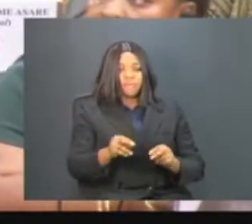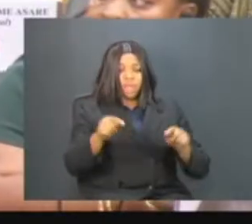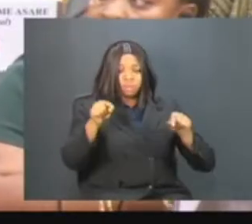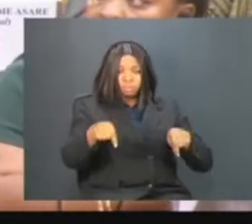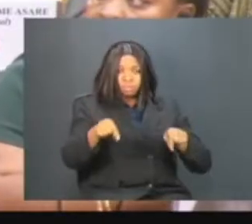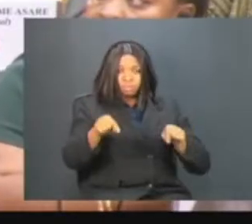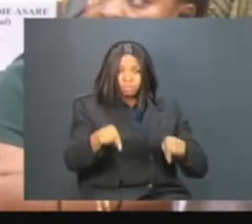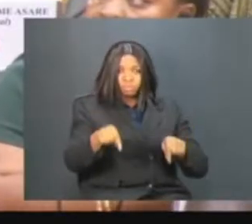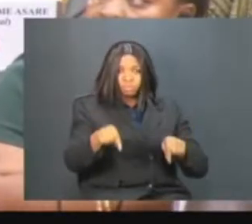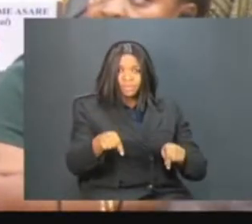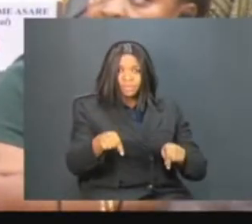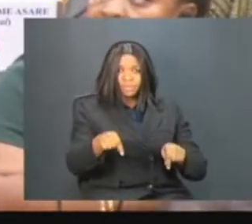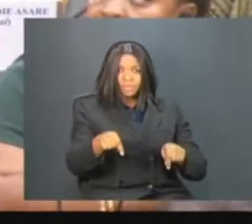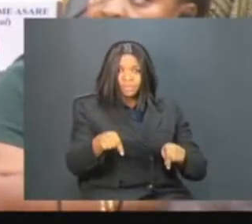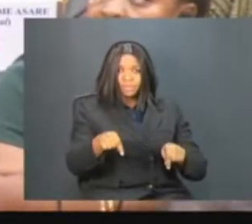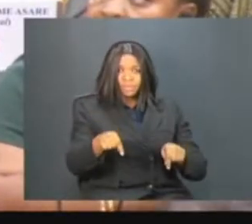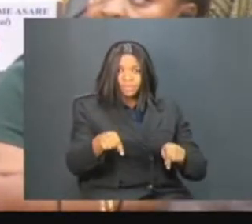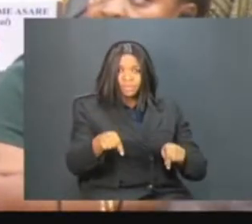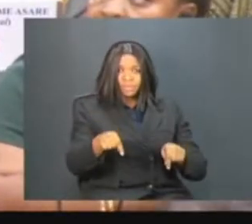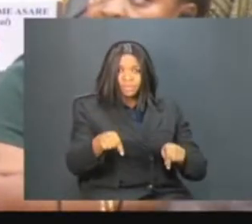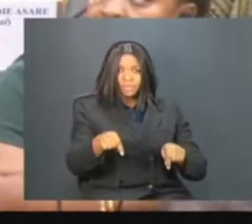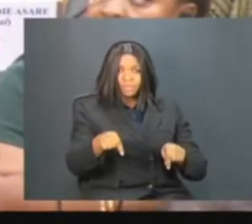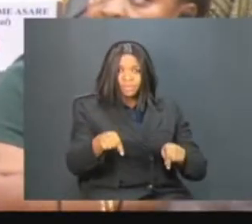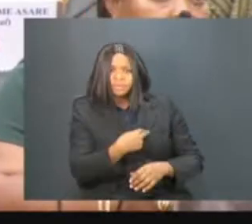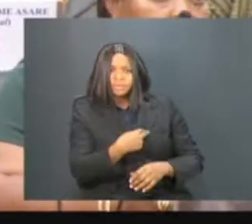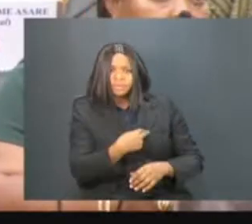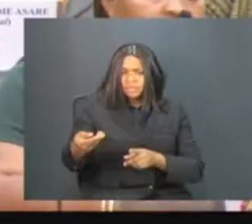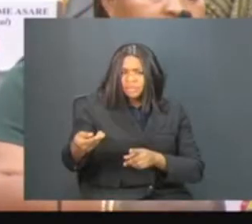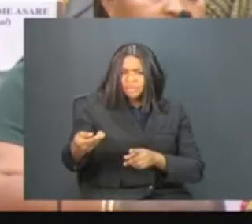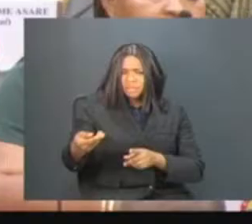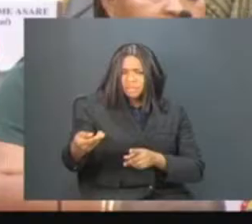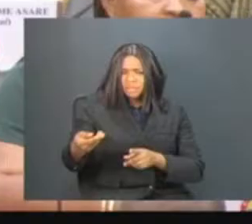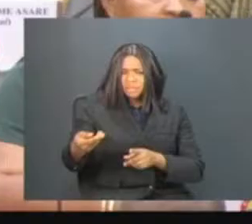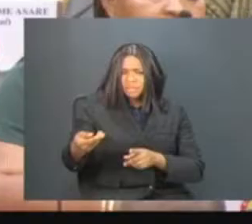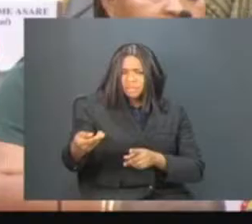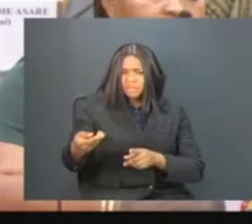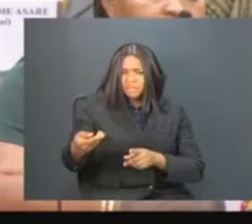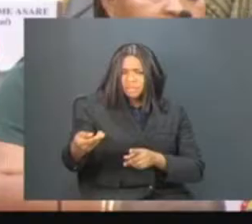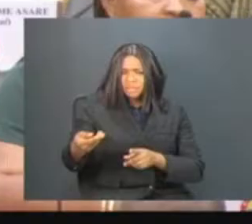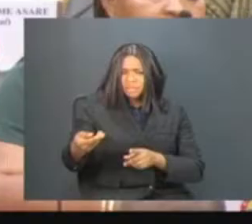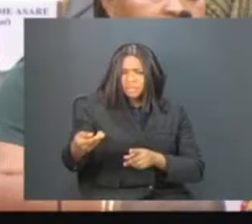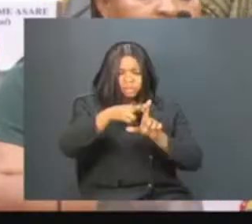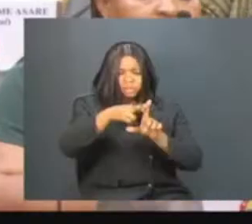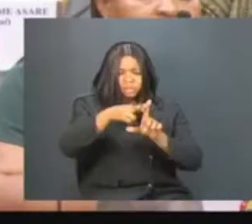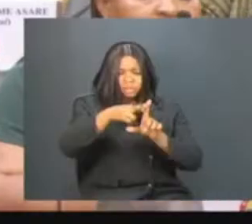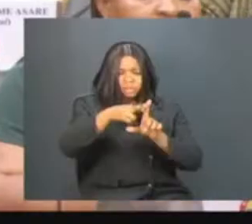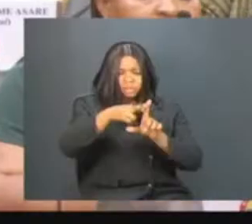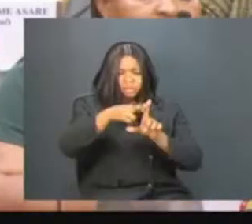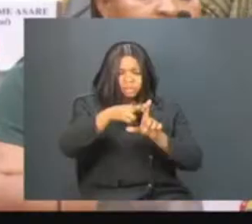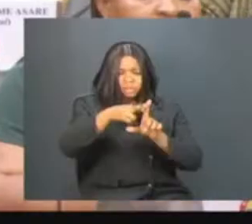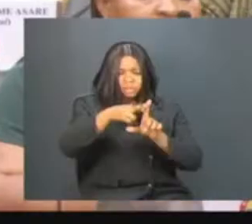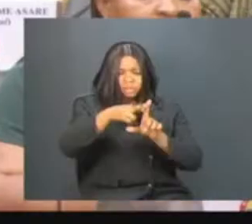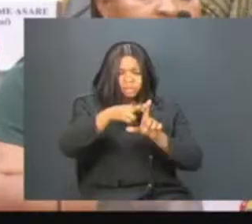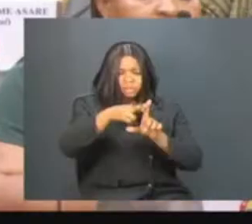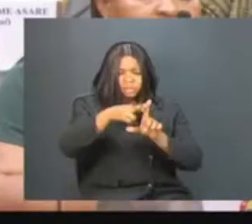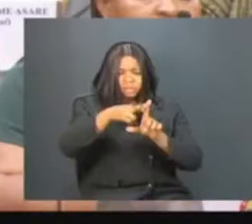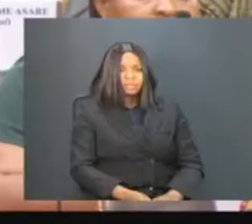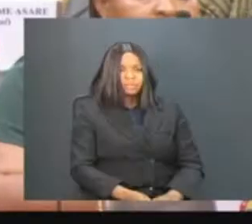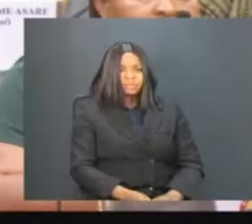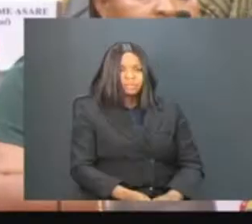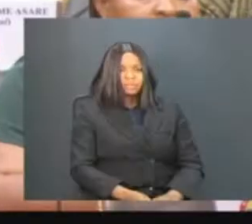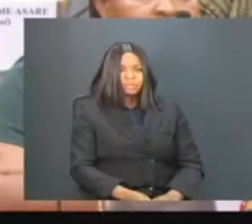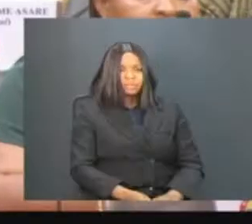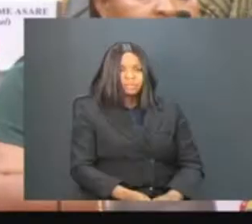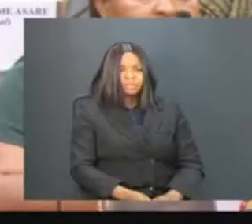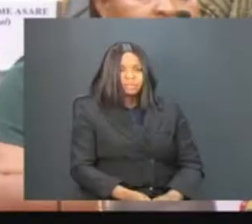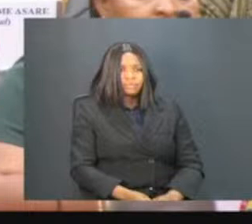today, I'm having to work in my ministry. Just has to travel throughout the night because when they travel during the